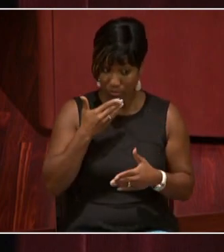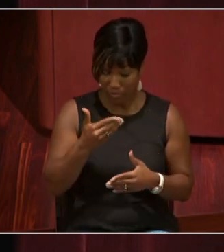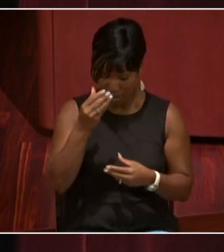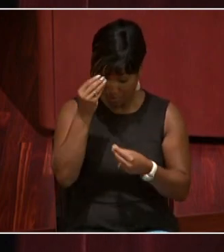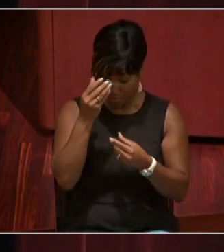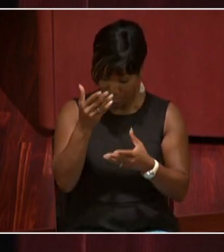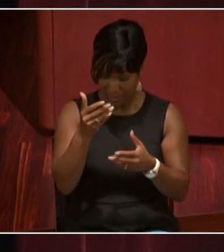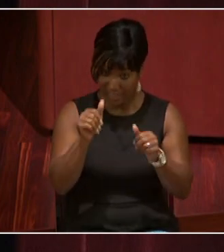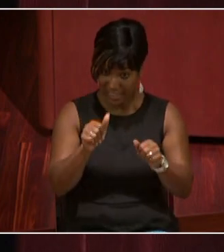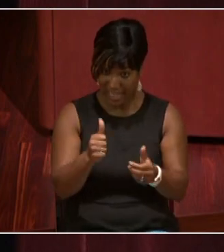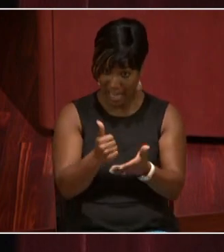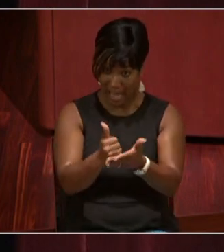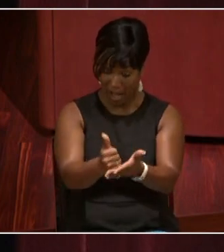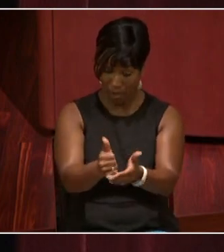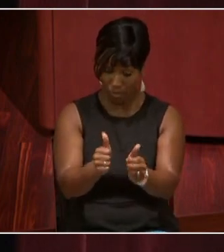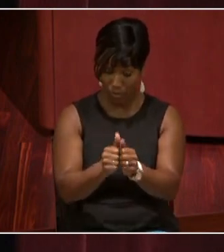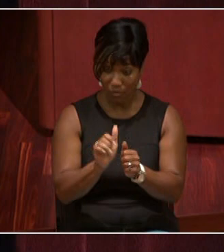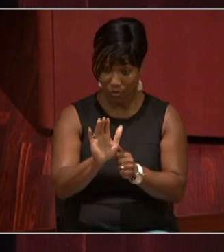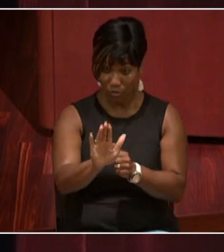that can help you with your research.